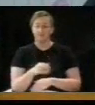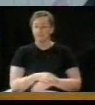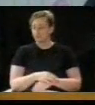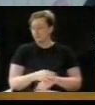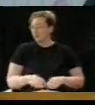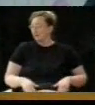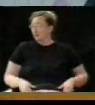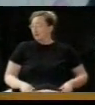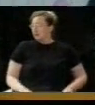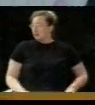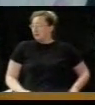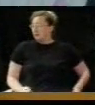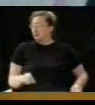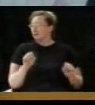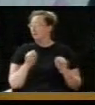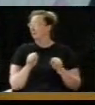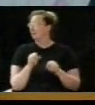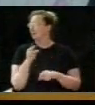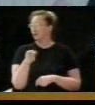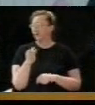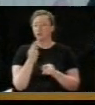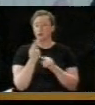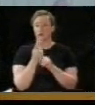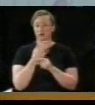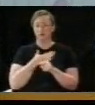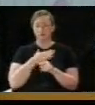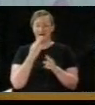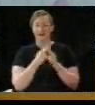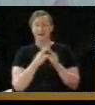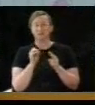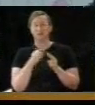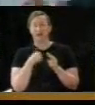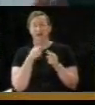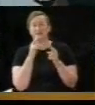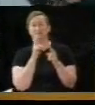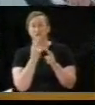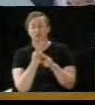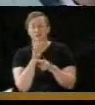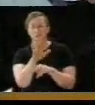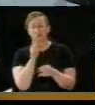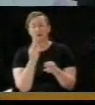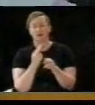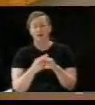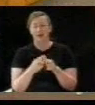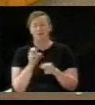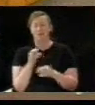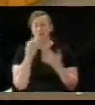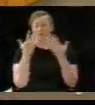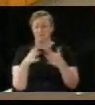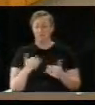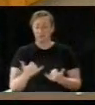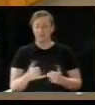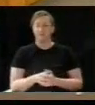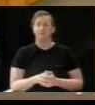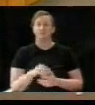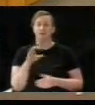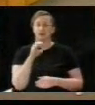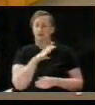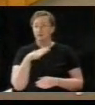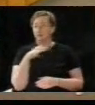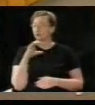heard my name. Well, you used my name and said you'd already heard what you wanted to hear, so I'm done. Thank you, Mr. Chairman. Commissioner